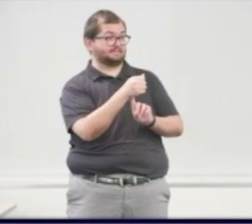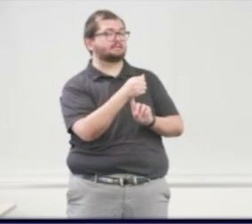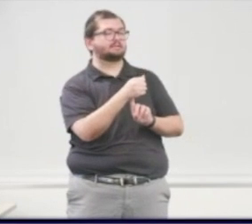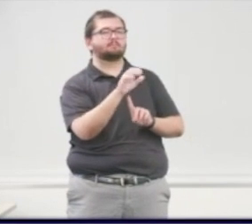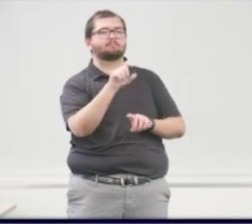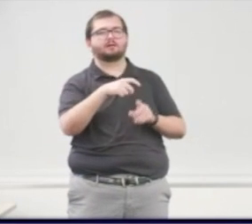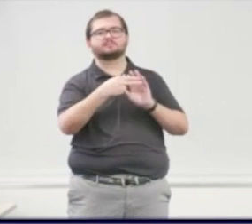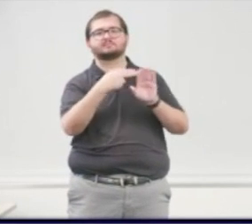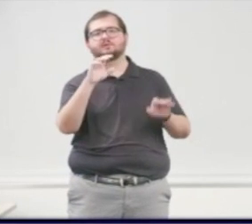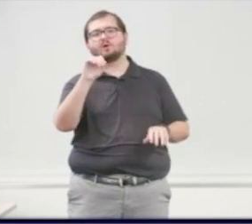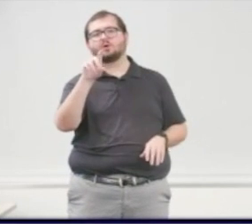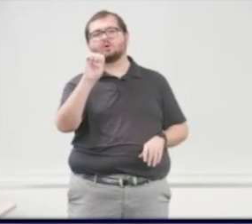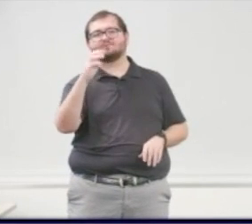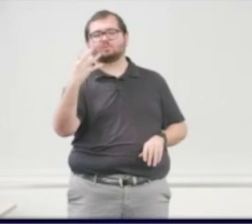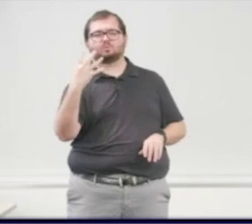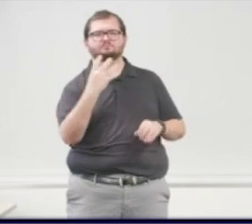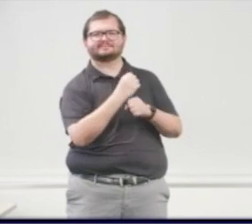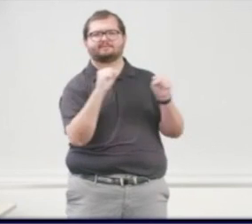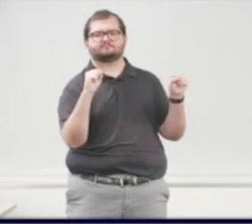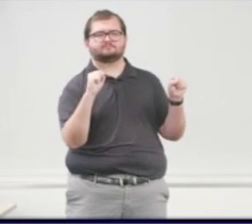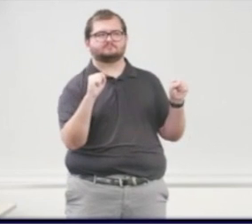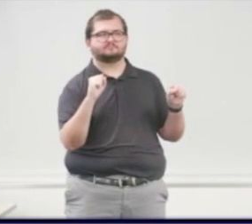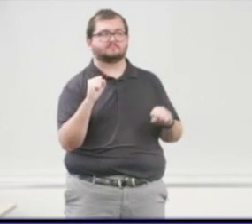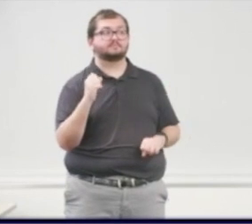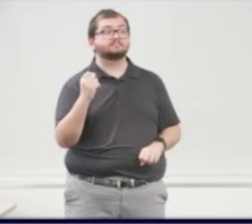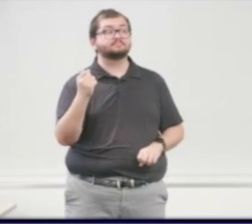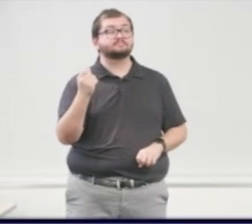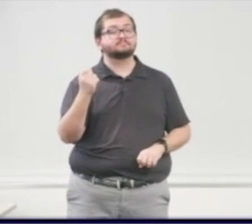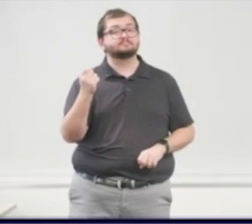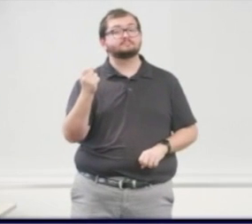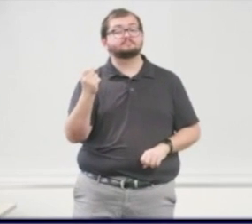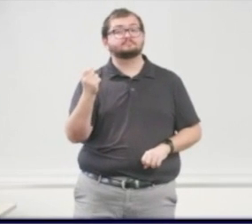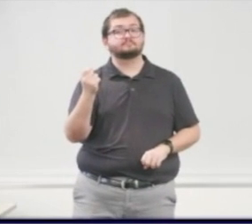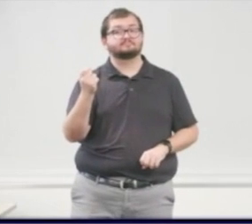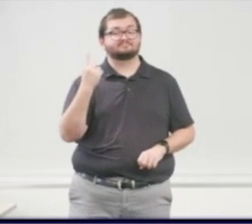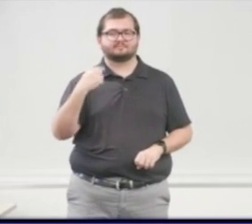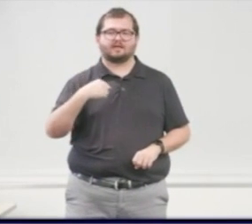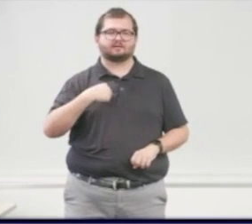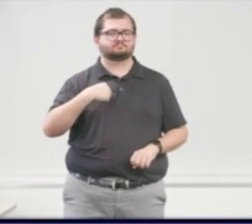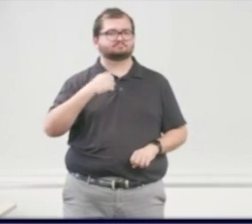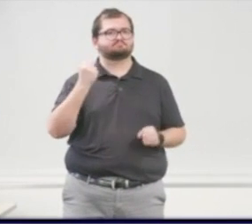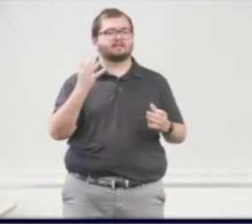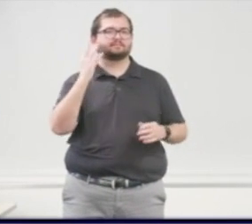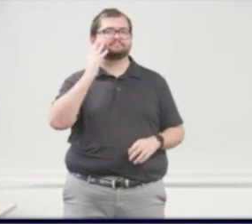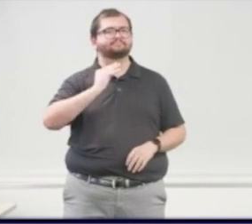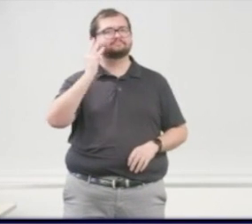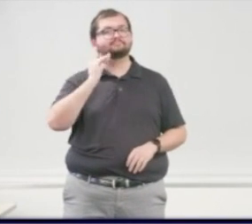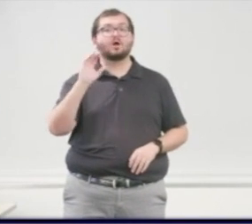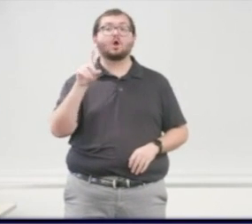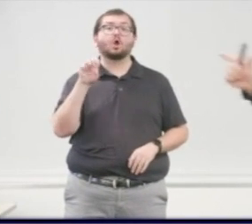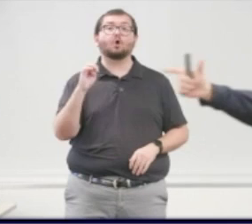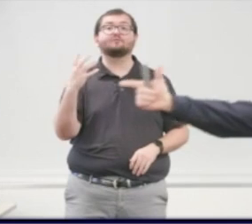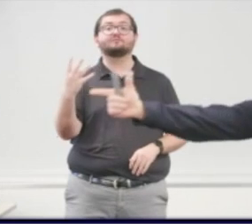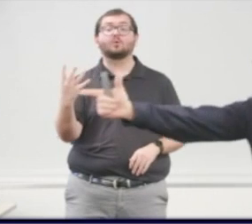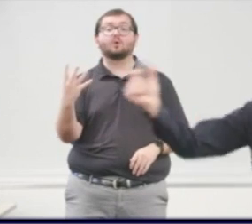4. But as I have been in many of these where a scene is code 4 and you walk up